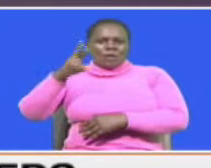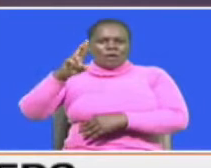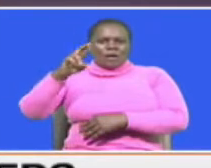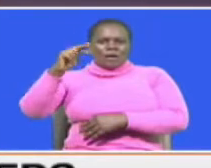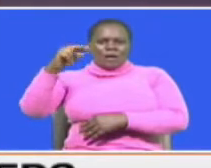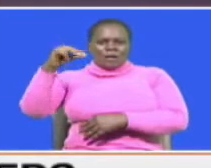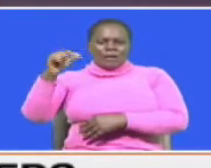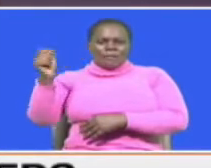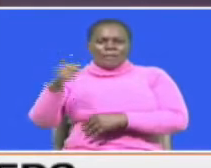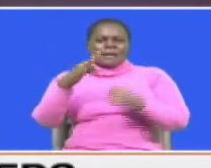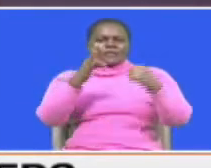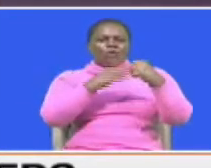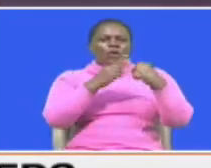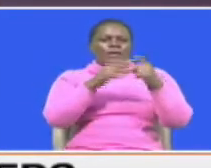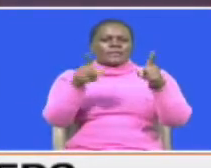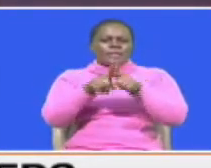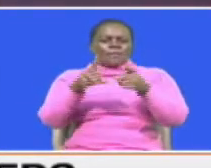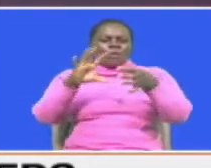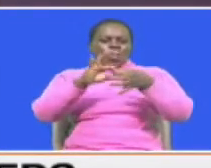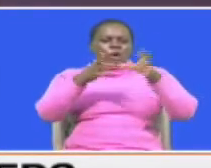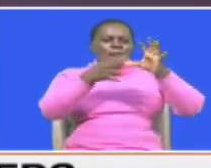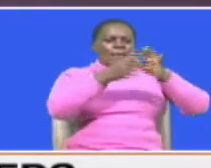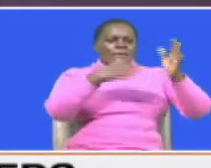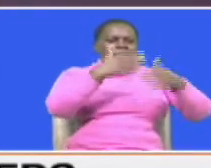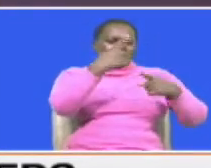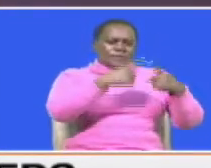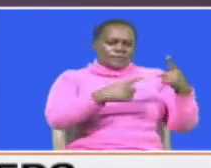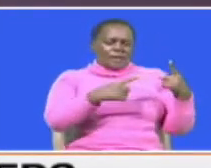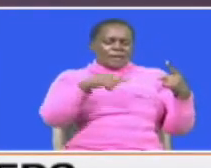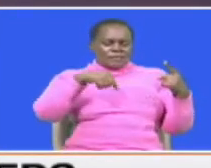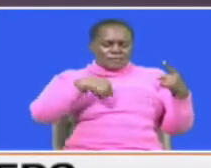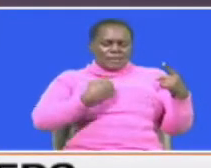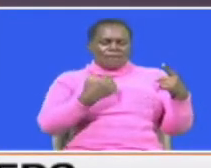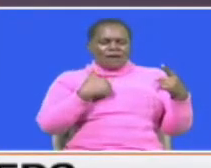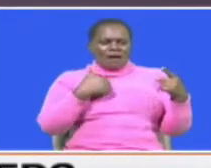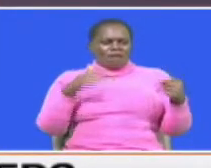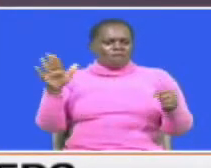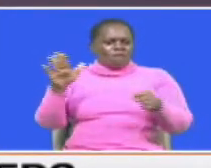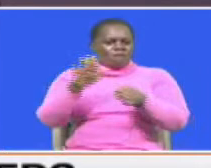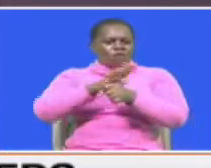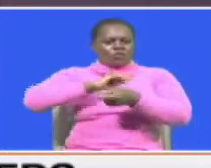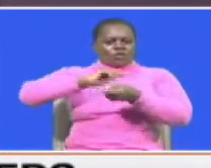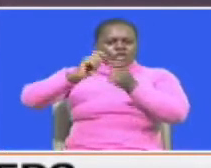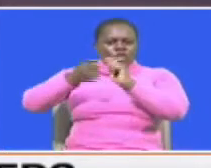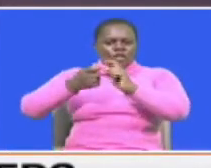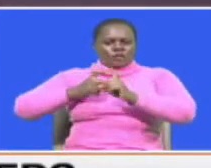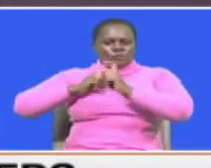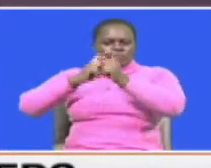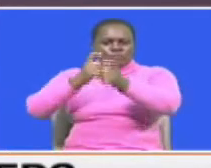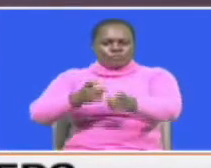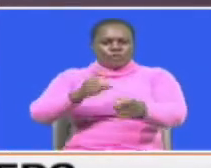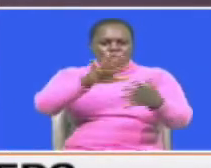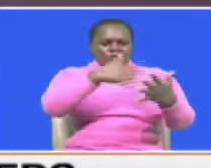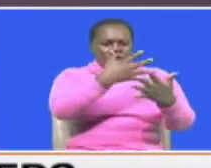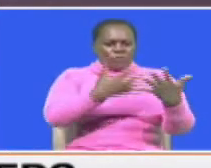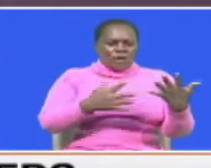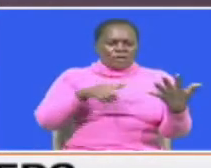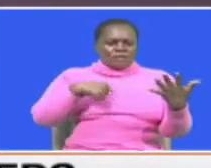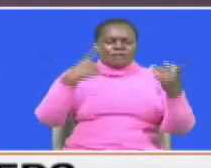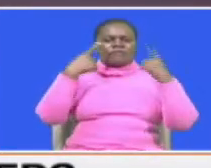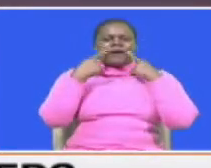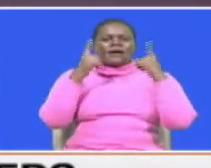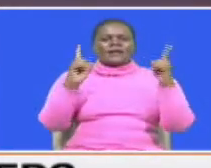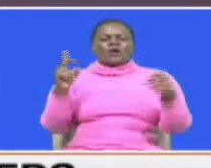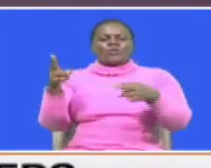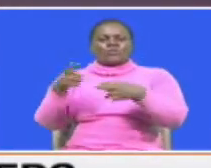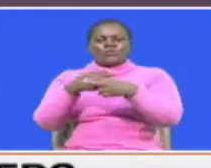August and the Olympics next year. We have made a total overhaul of the reward framework, and we will be announcing